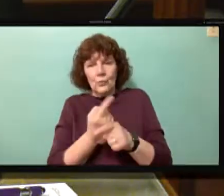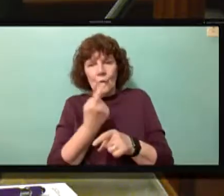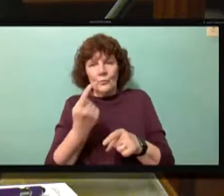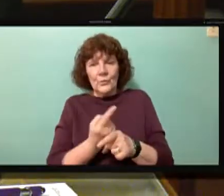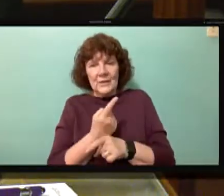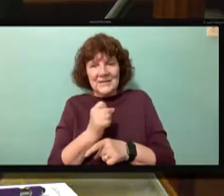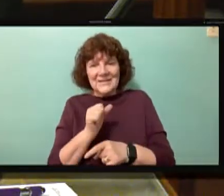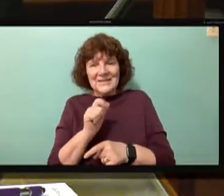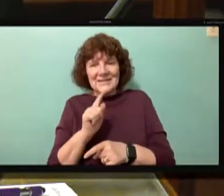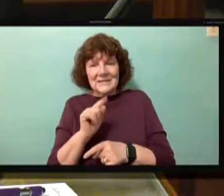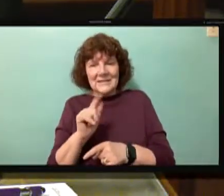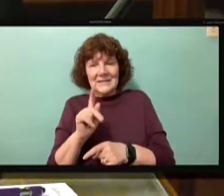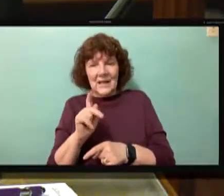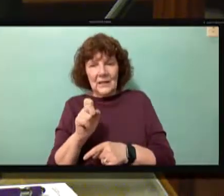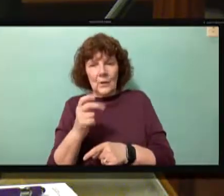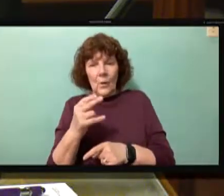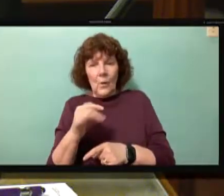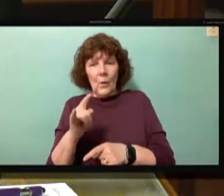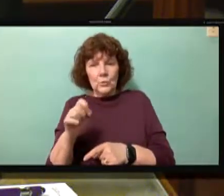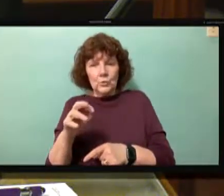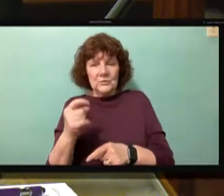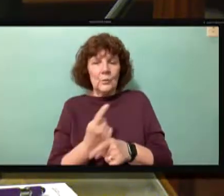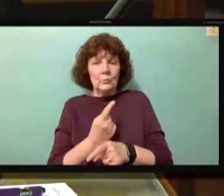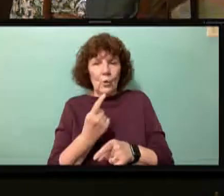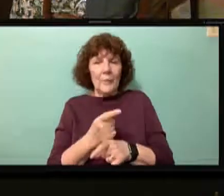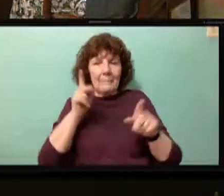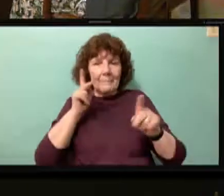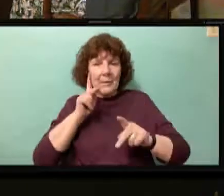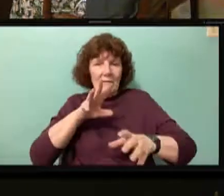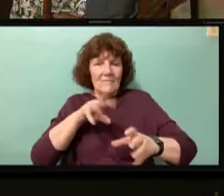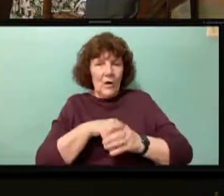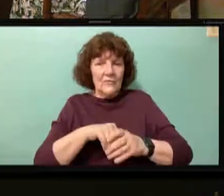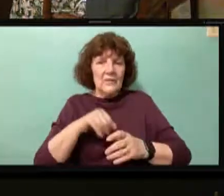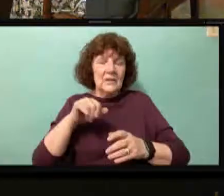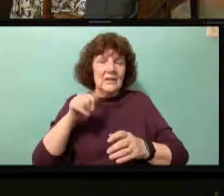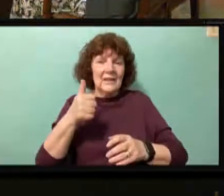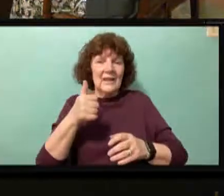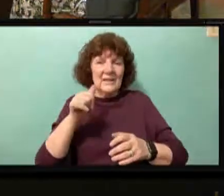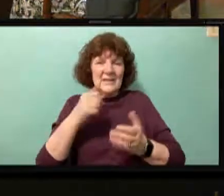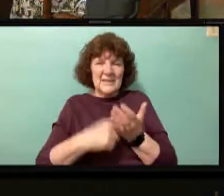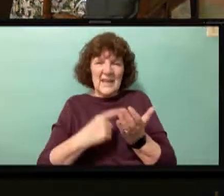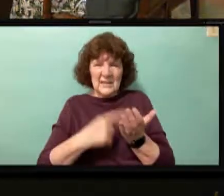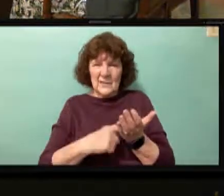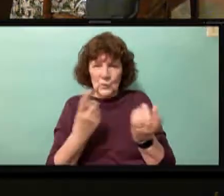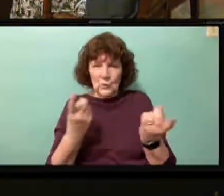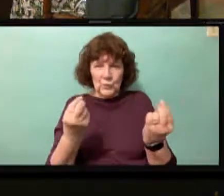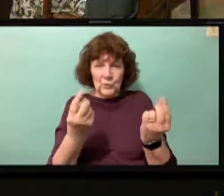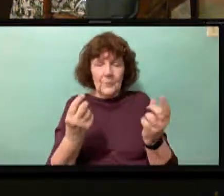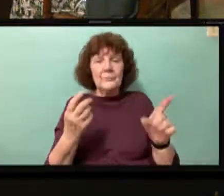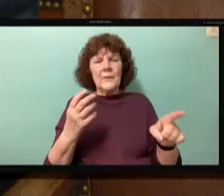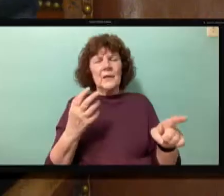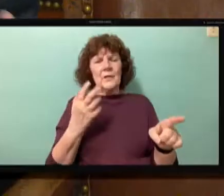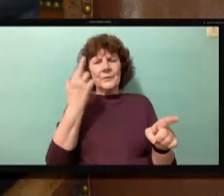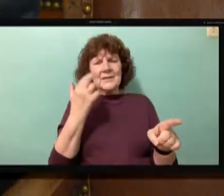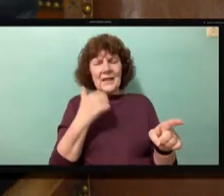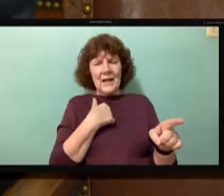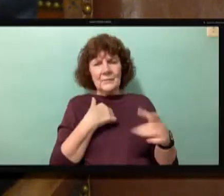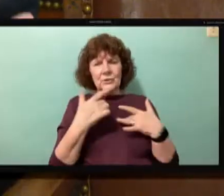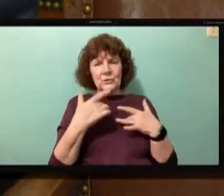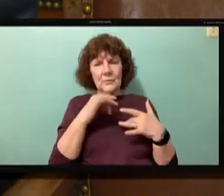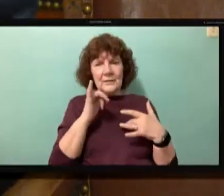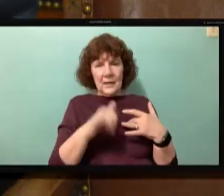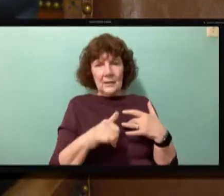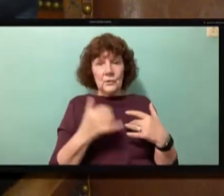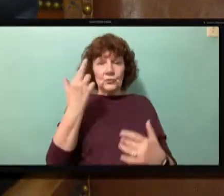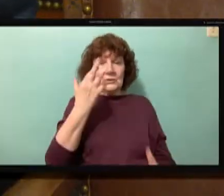the conversations ahead of time. So I guess the reason I'm concerned about this is you know, the reason why we